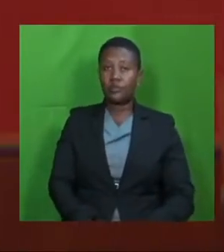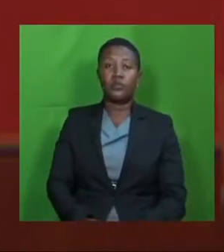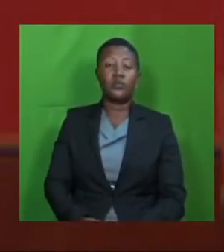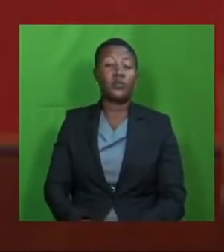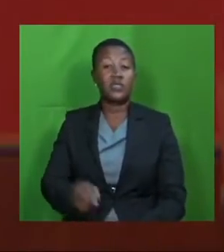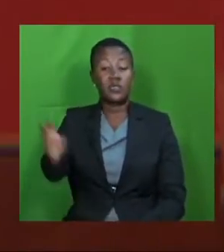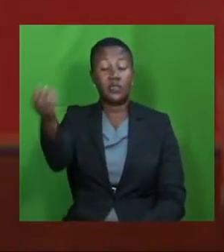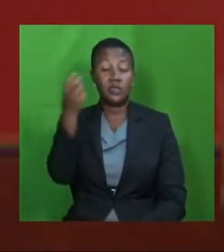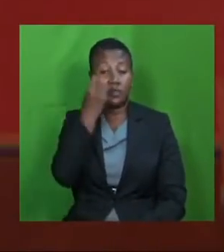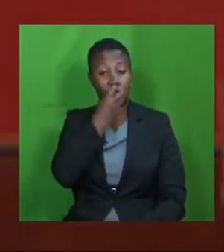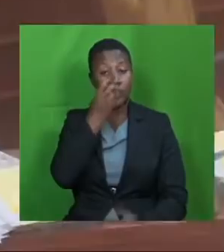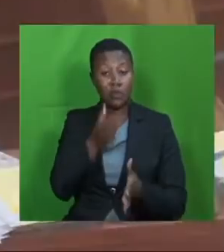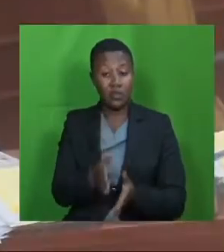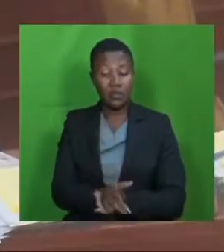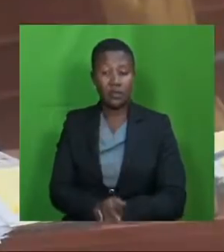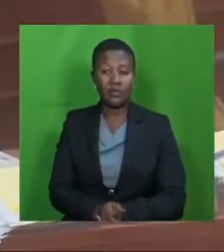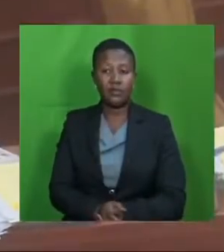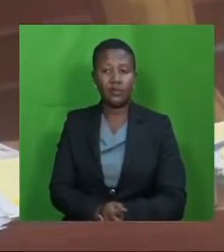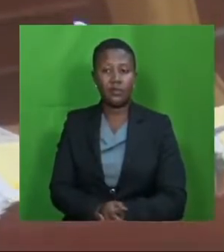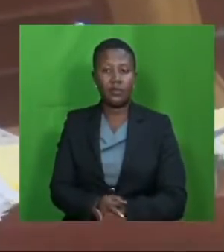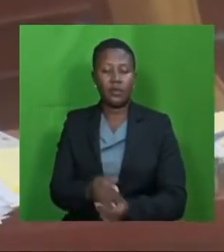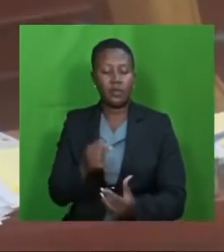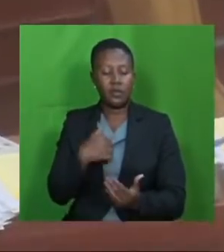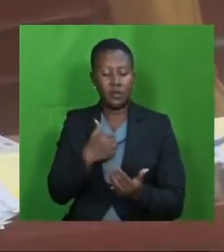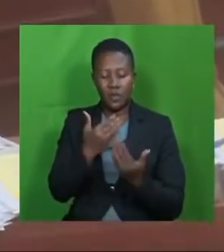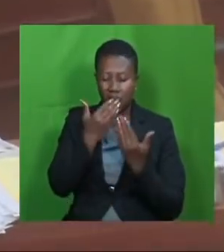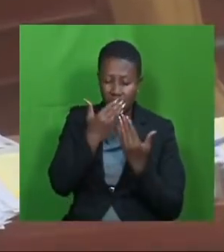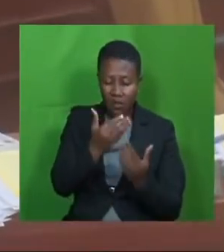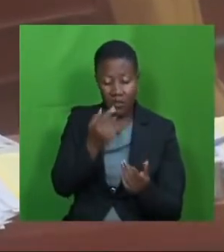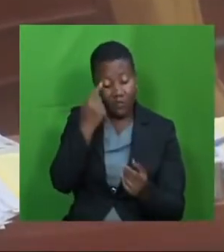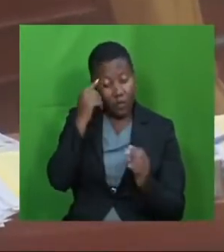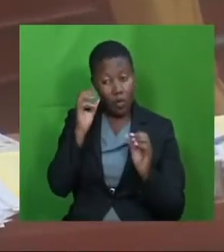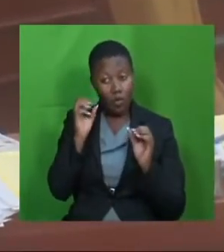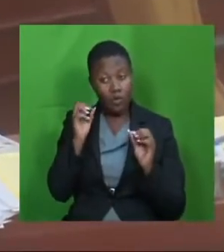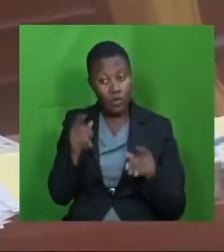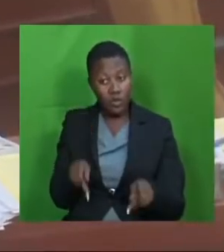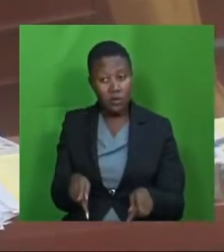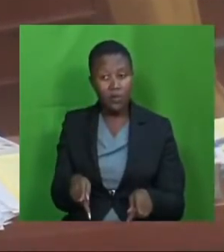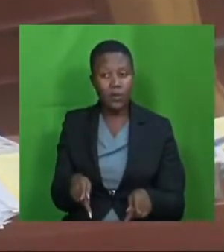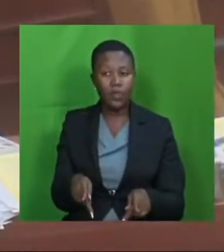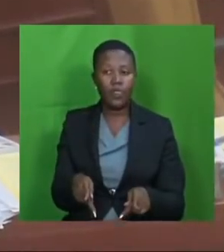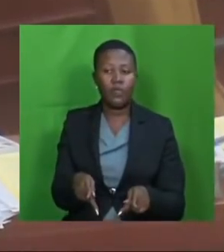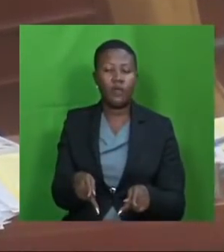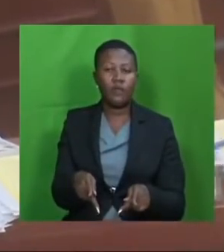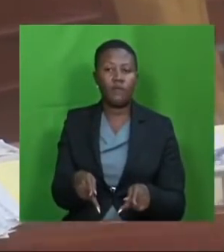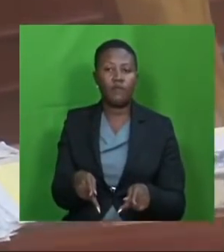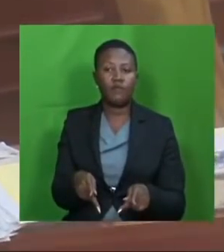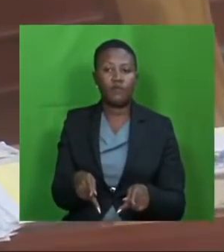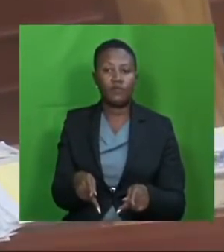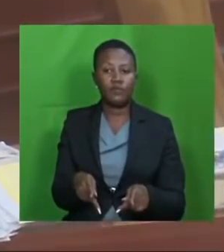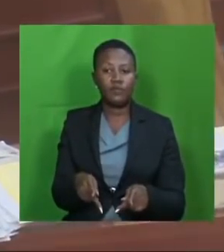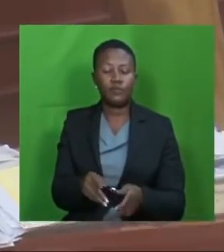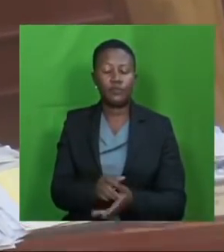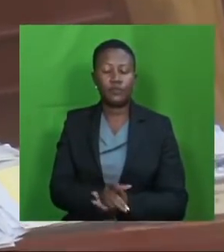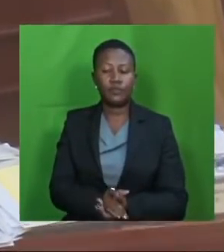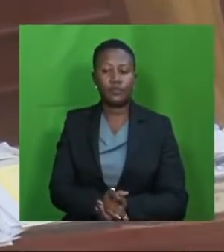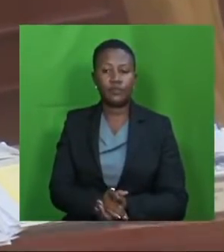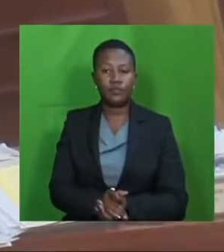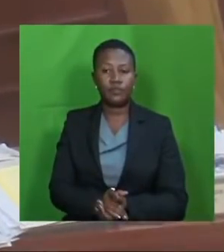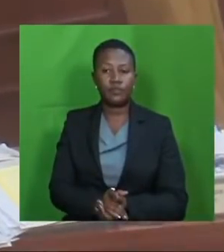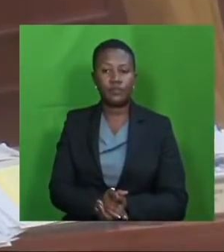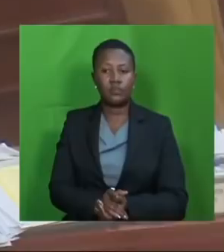Speaker, let me thank you for the opportunity to contribute to the motion